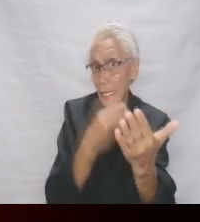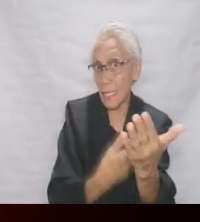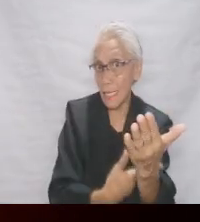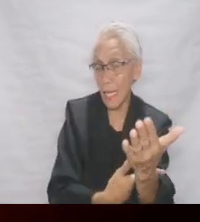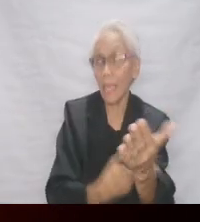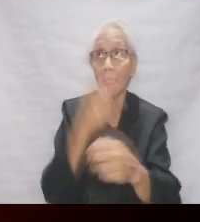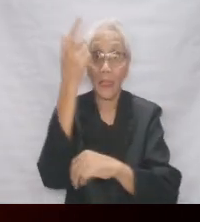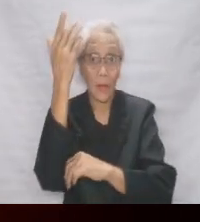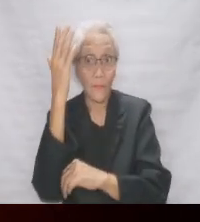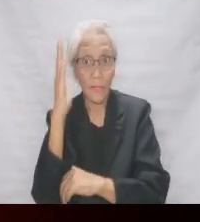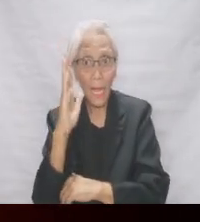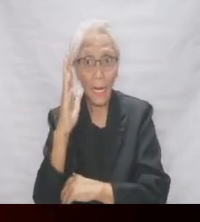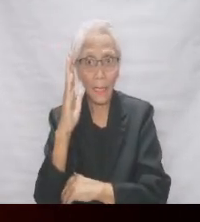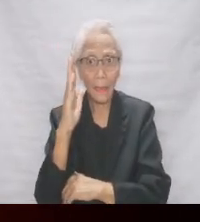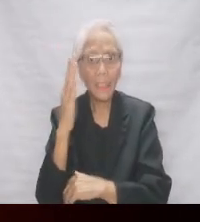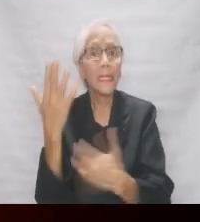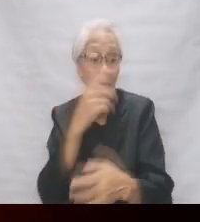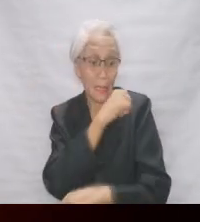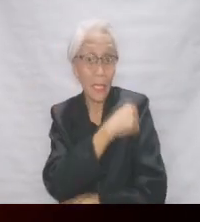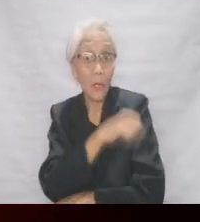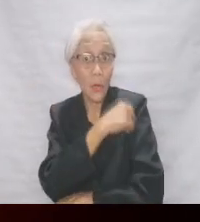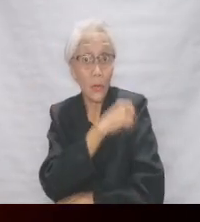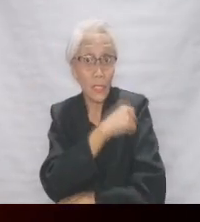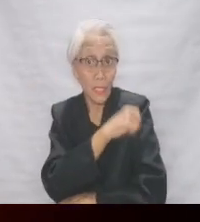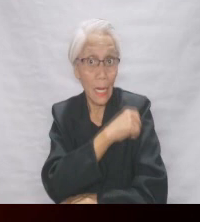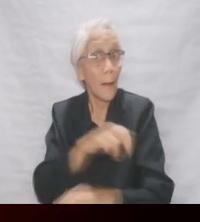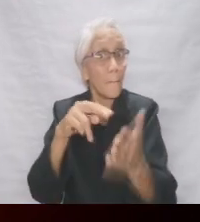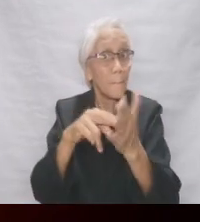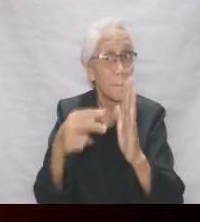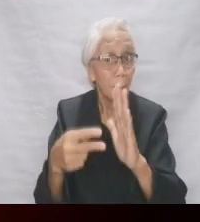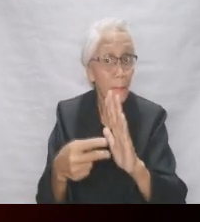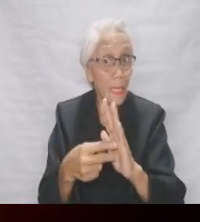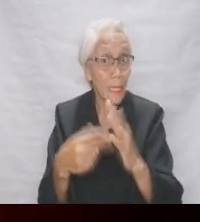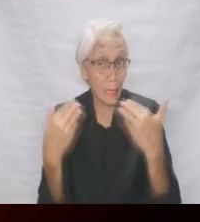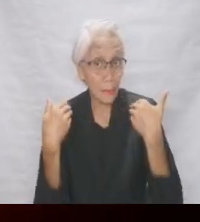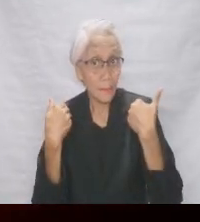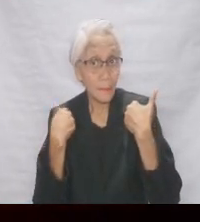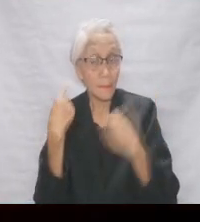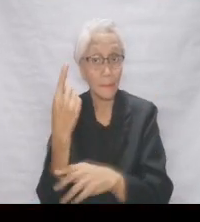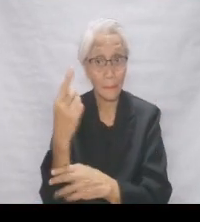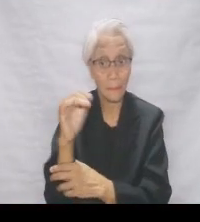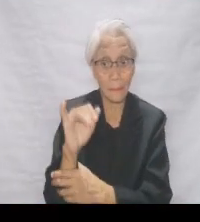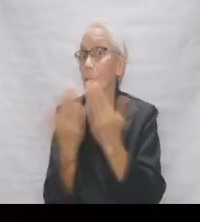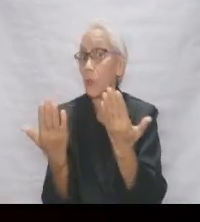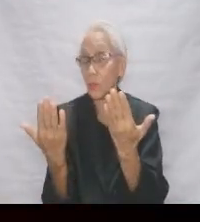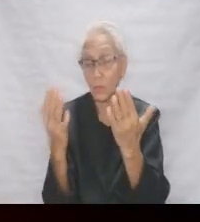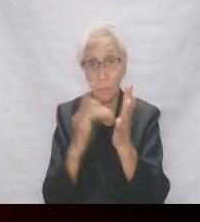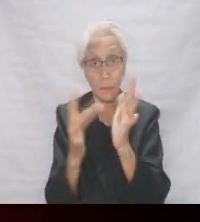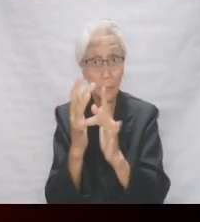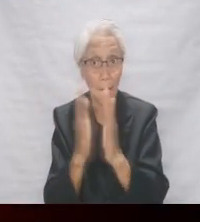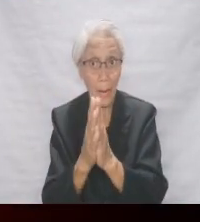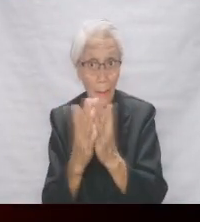Son and the Son of God, in the theological sense of Jesus' eternal sonship.